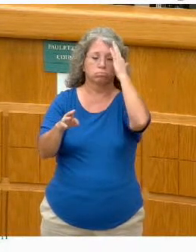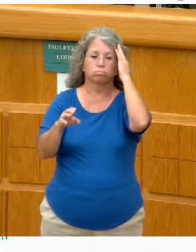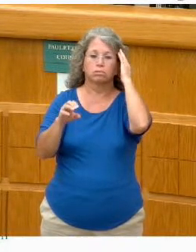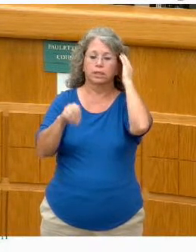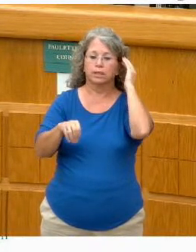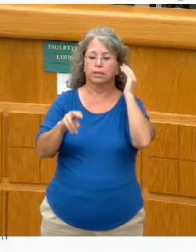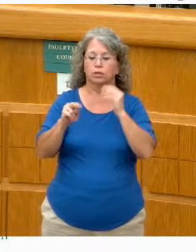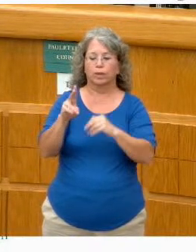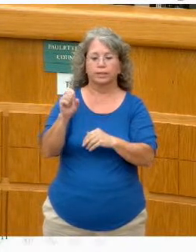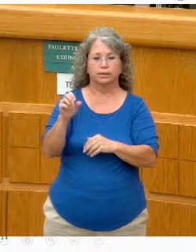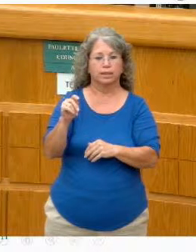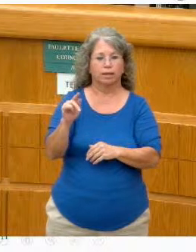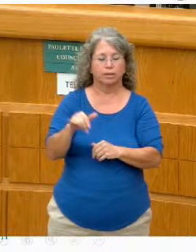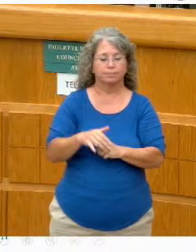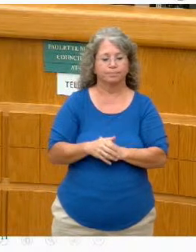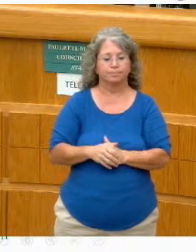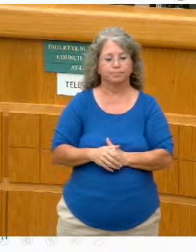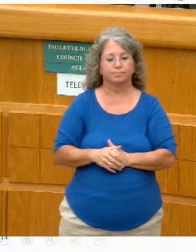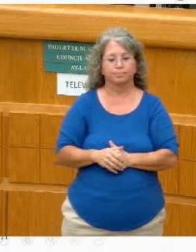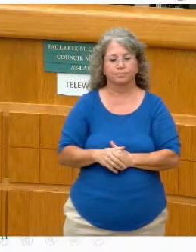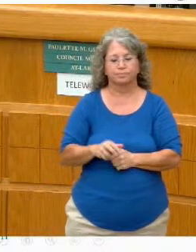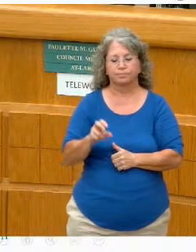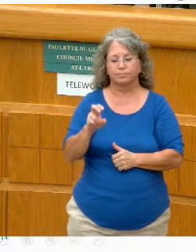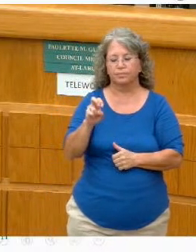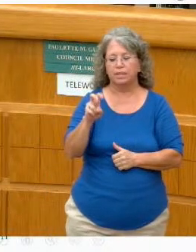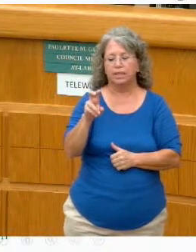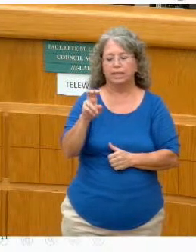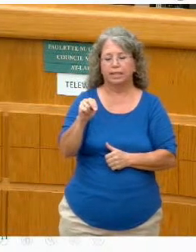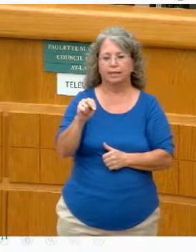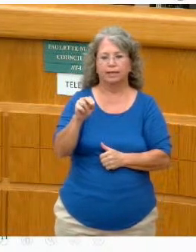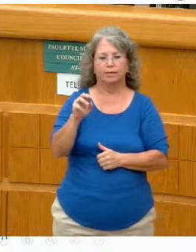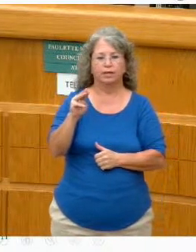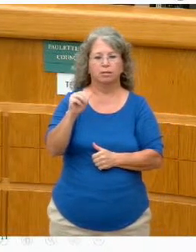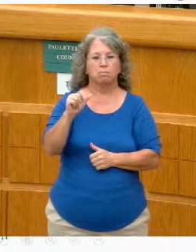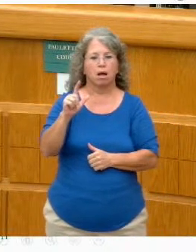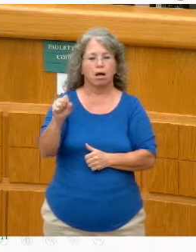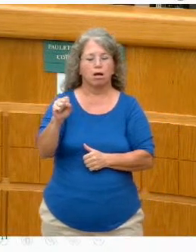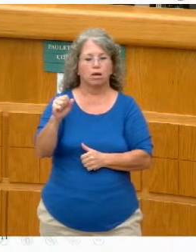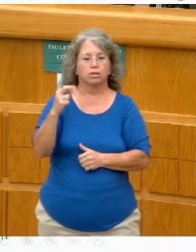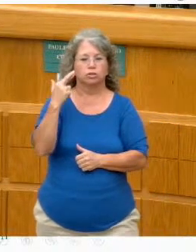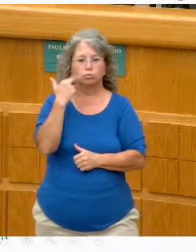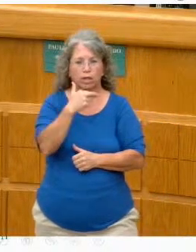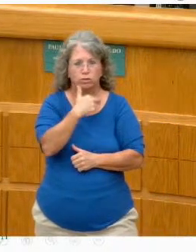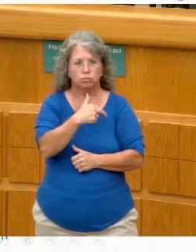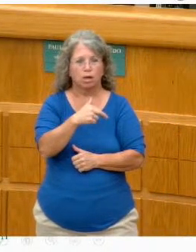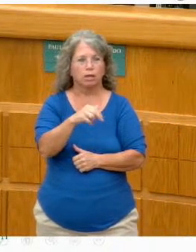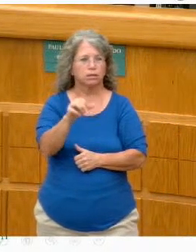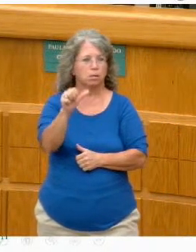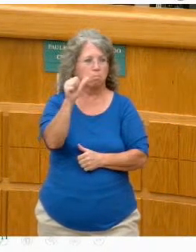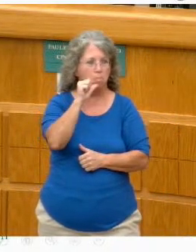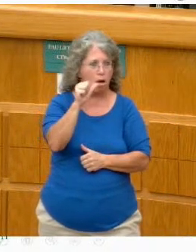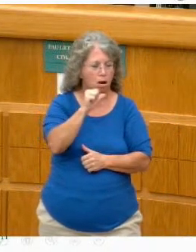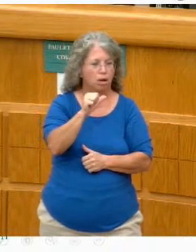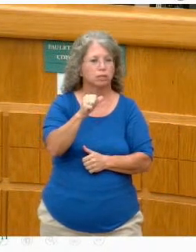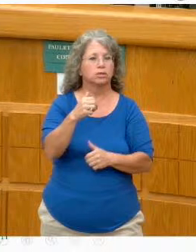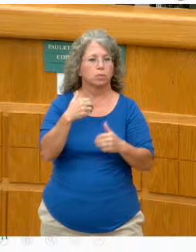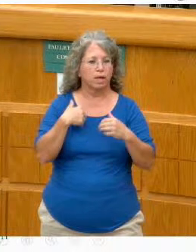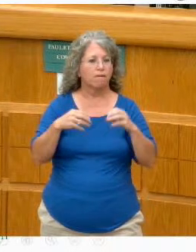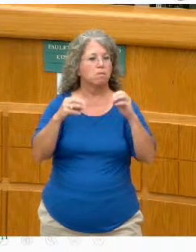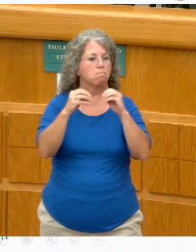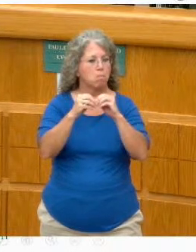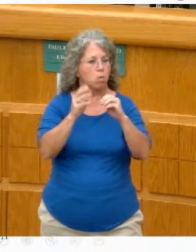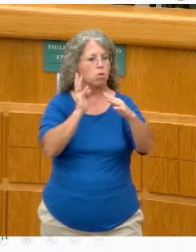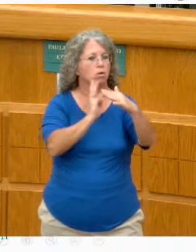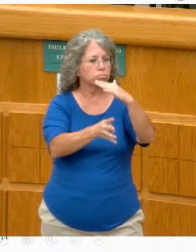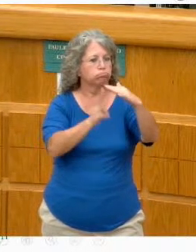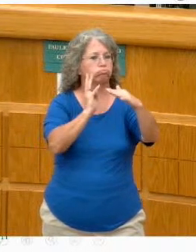Nueces County. But even in malls, restaurants, and bars, we're seeing a slight trend upwards since